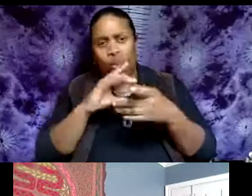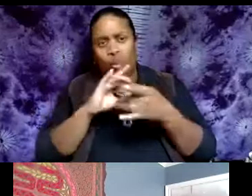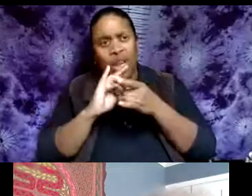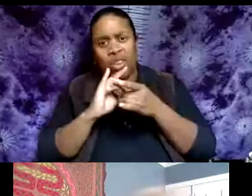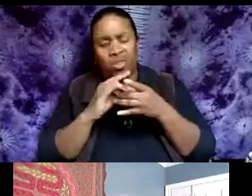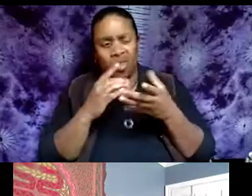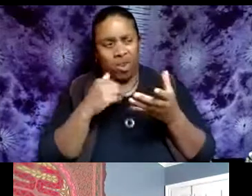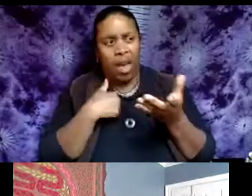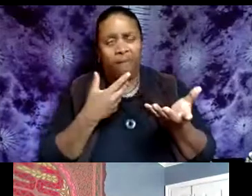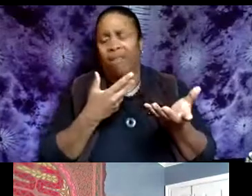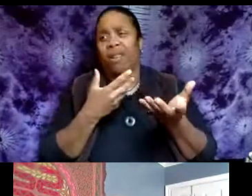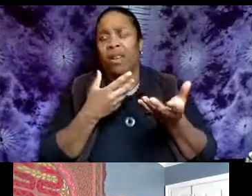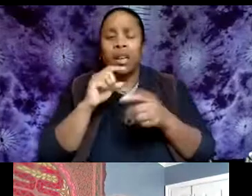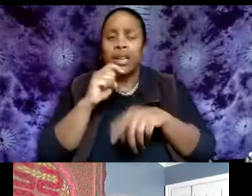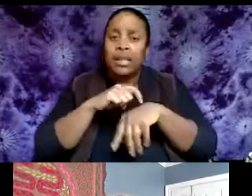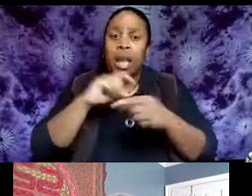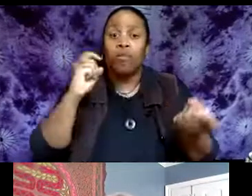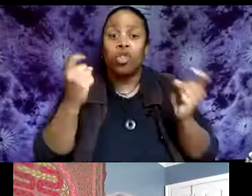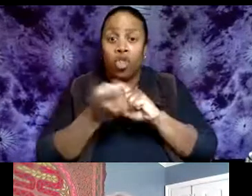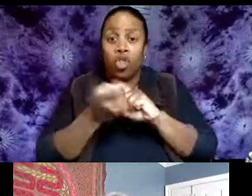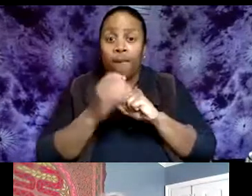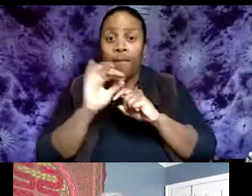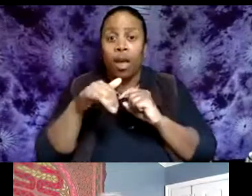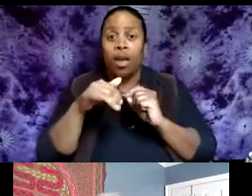time to shift those. And when you're able to do that, when you're able to say,